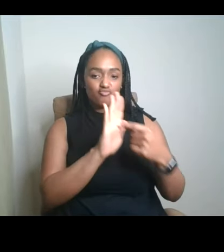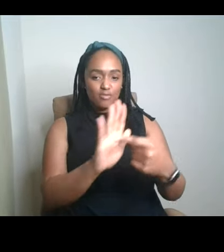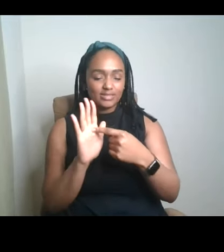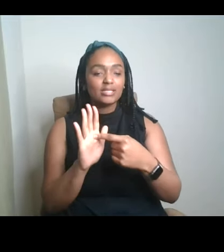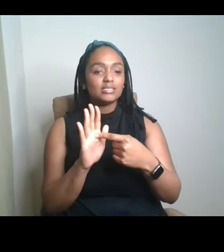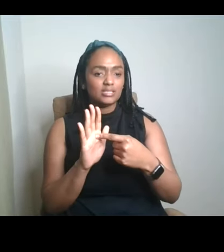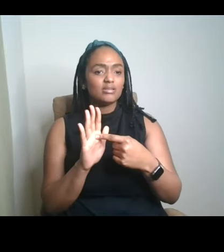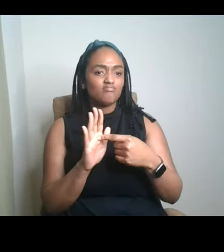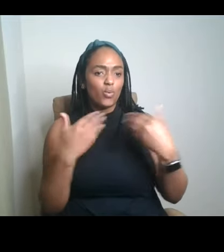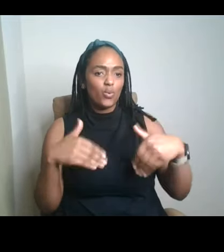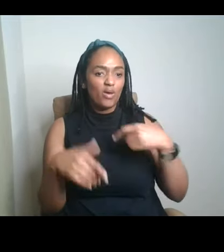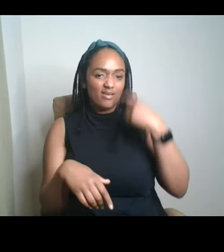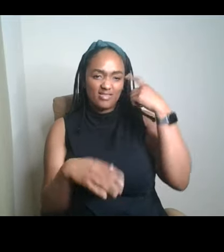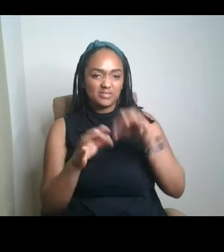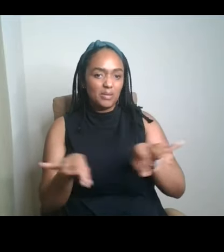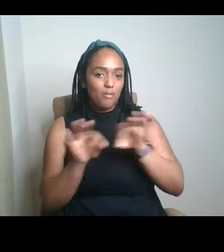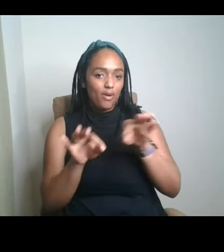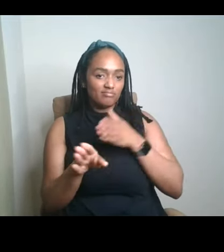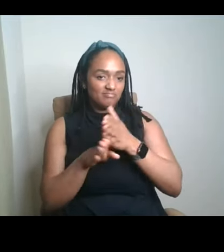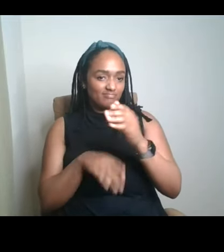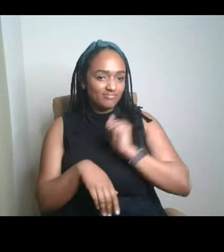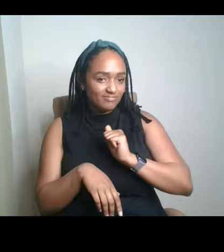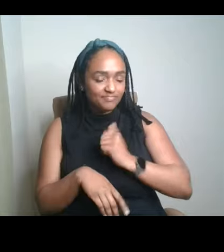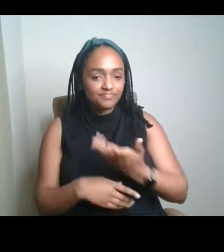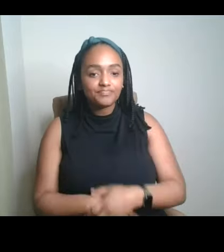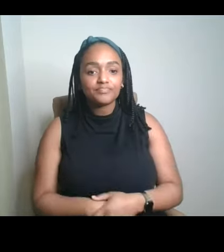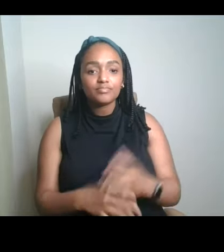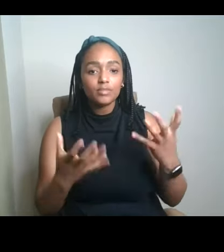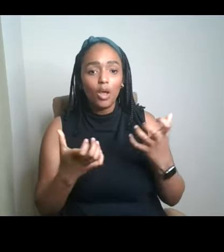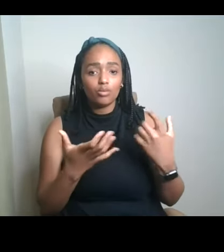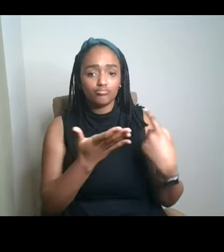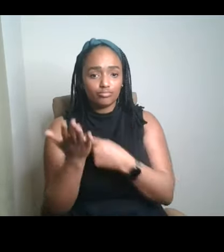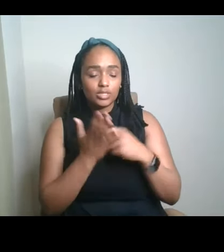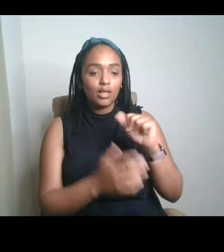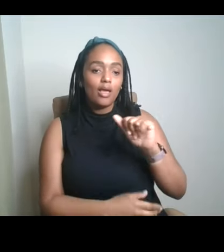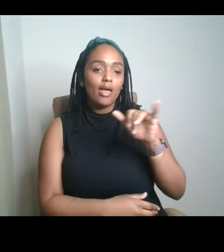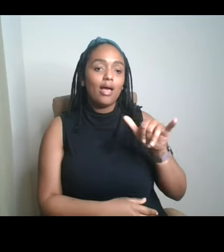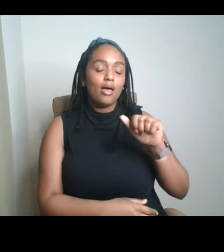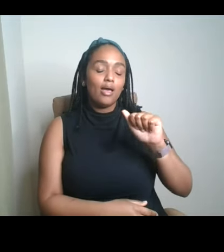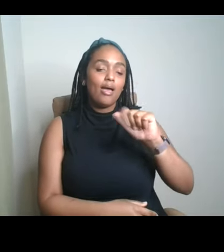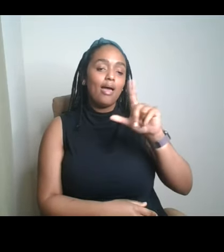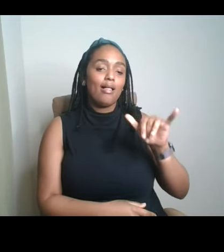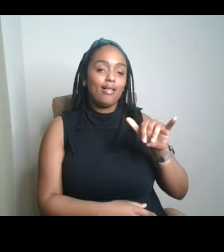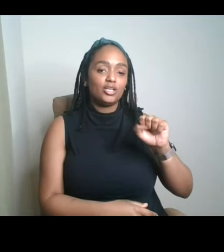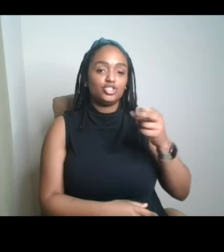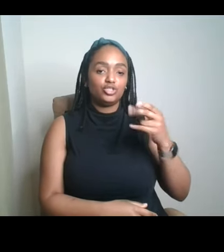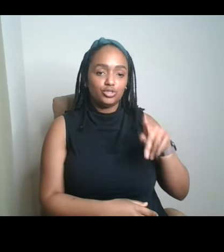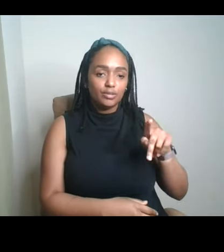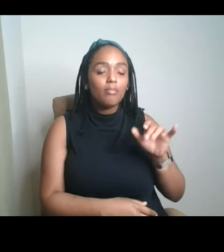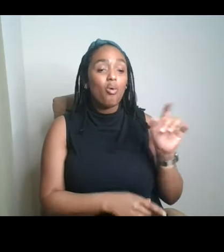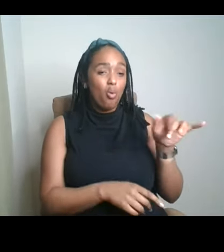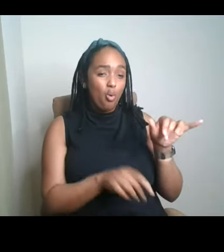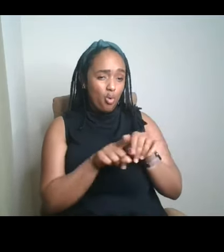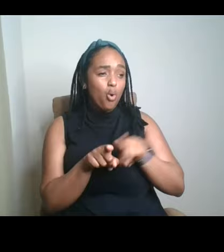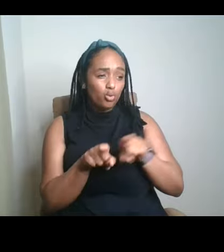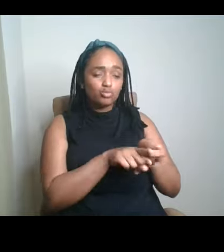my presentation later, I really want to talk more about allyship as well, because I think during this pandemic, we've had to